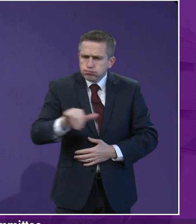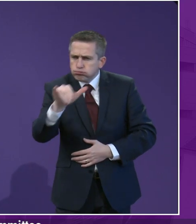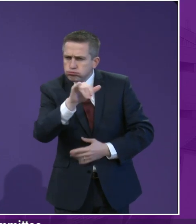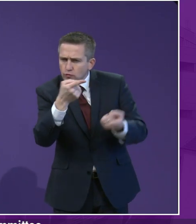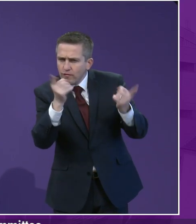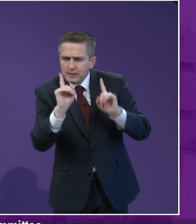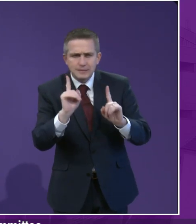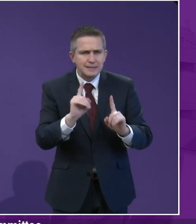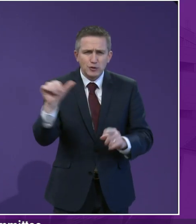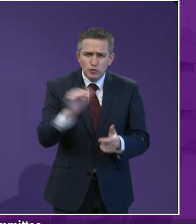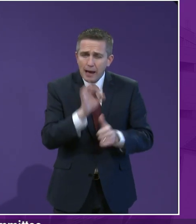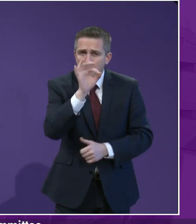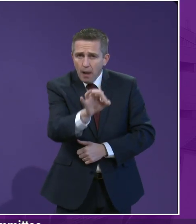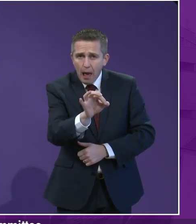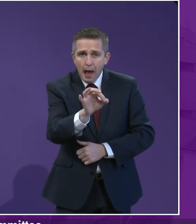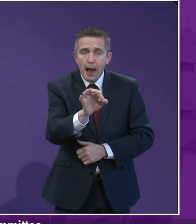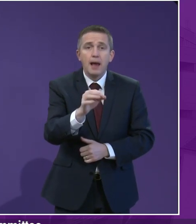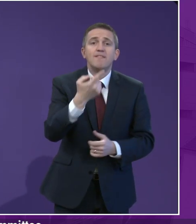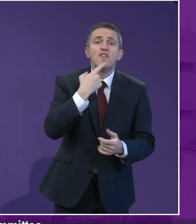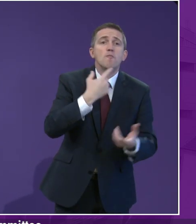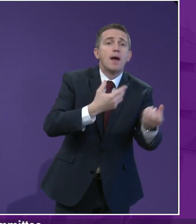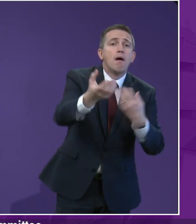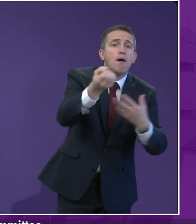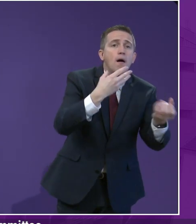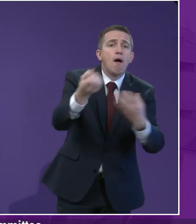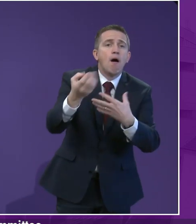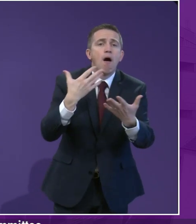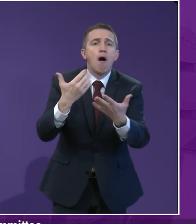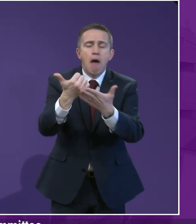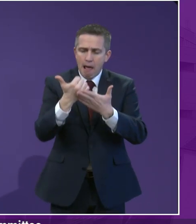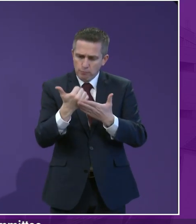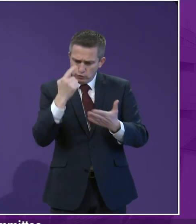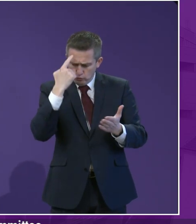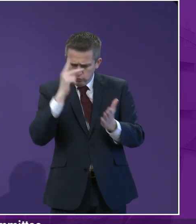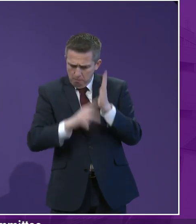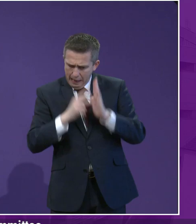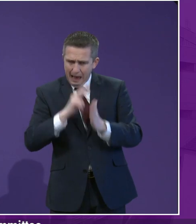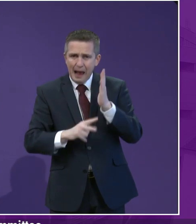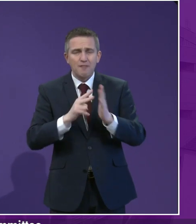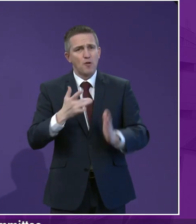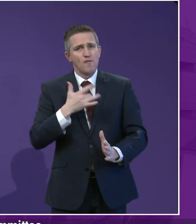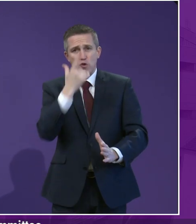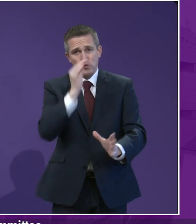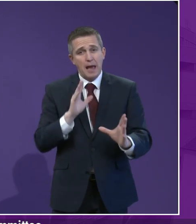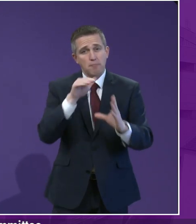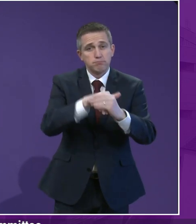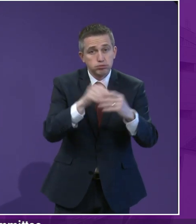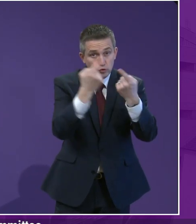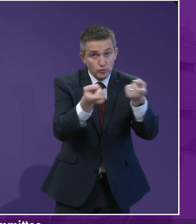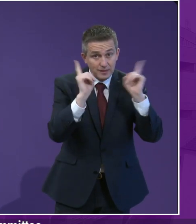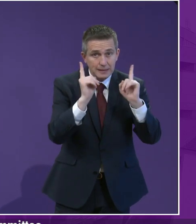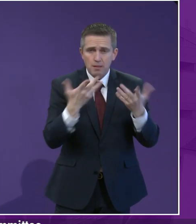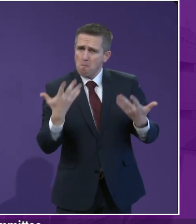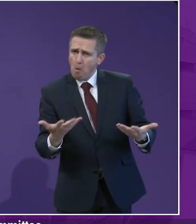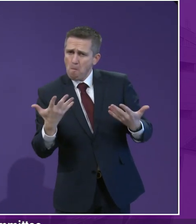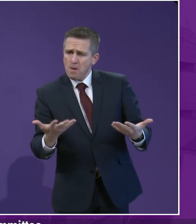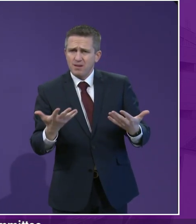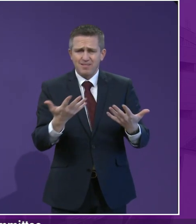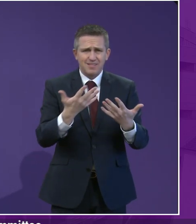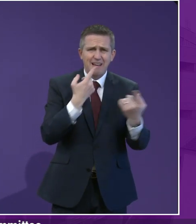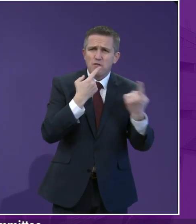So there needs to be more clear advice on the sorts of adjustments that are made for you when you're at university so that you can know whether or